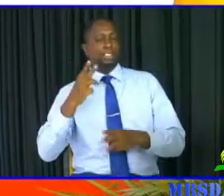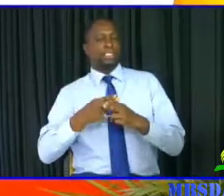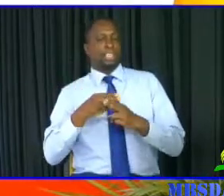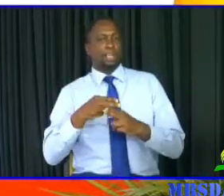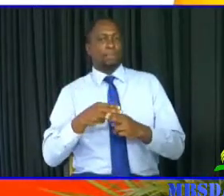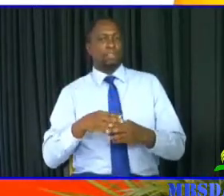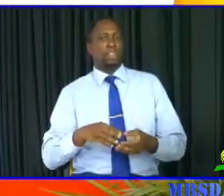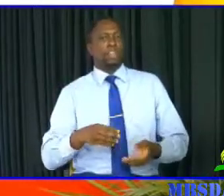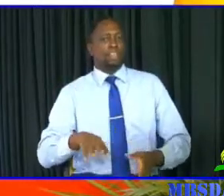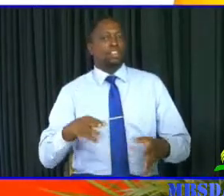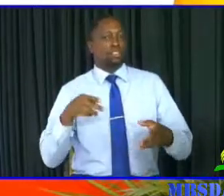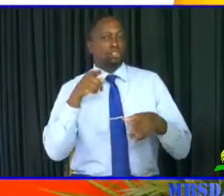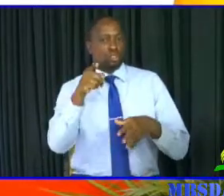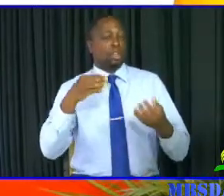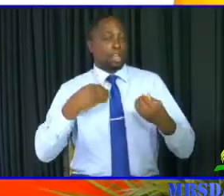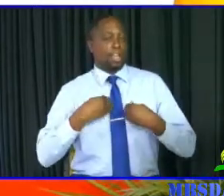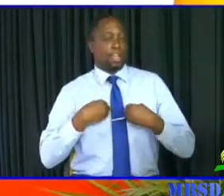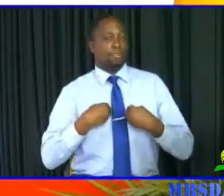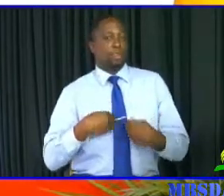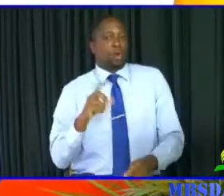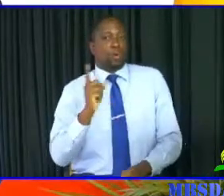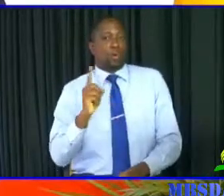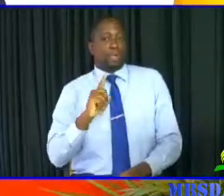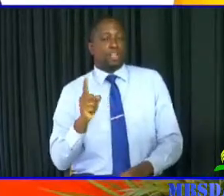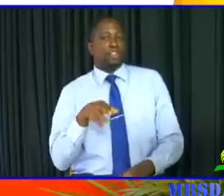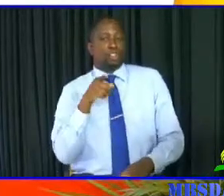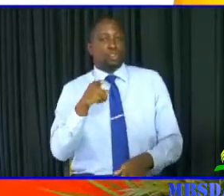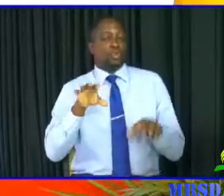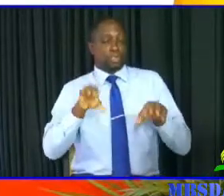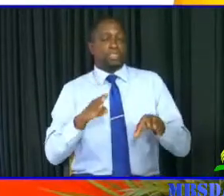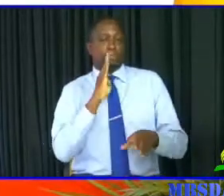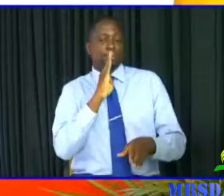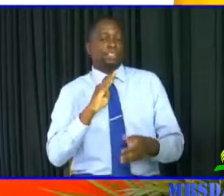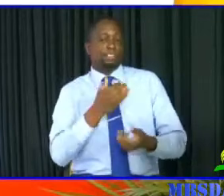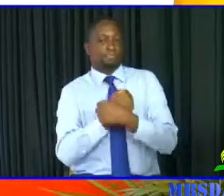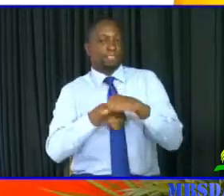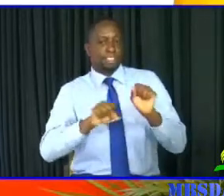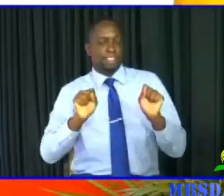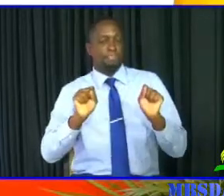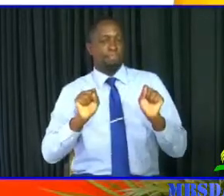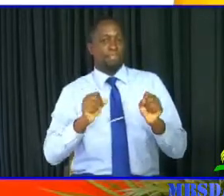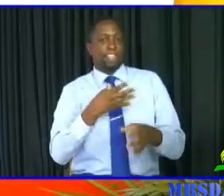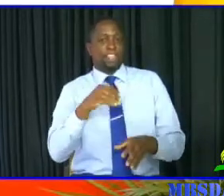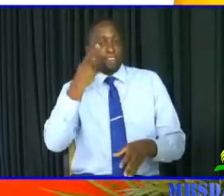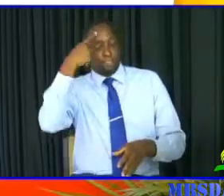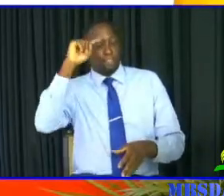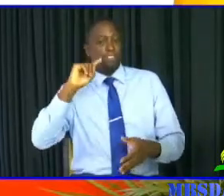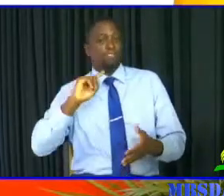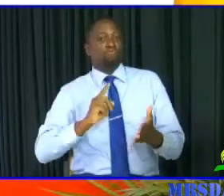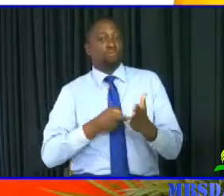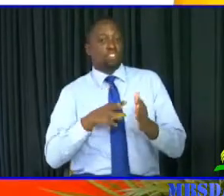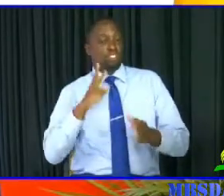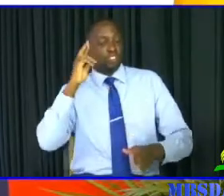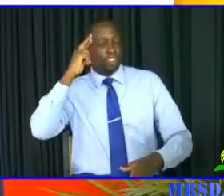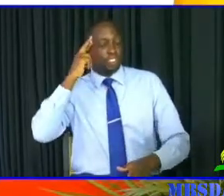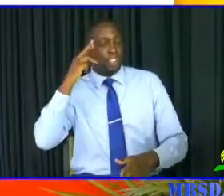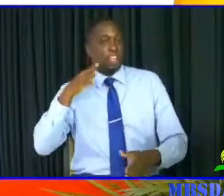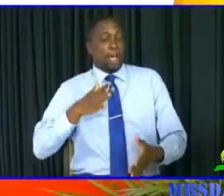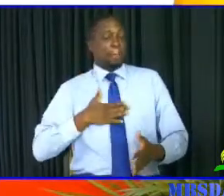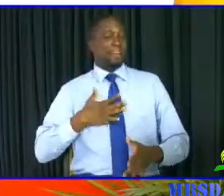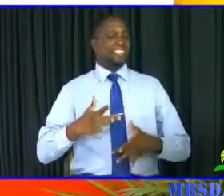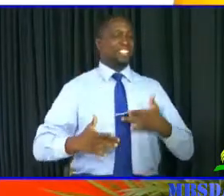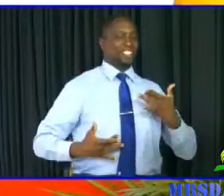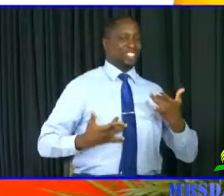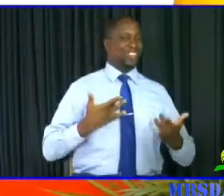men under the heaven whereby we must be saved. And for this reason, it is my